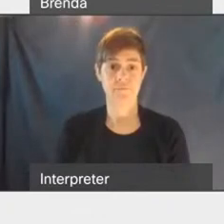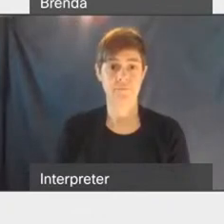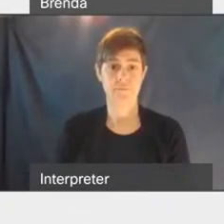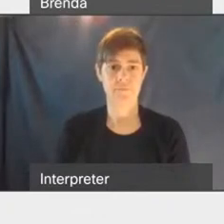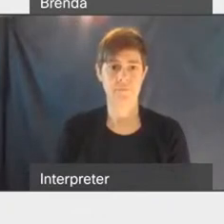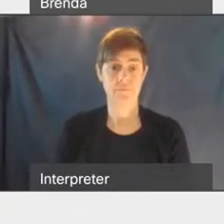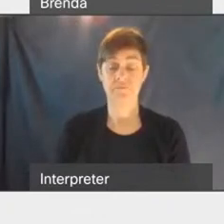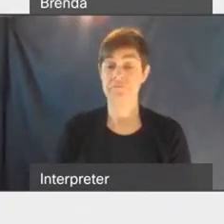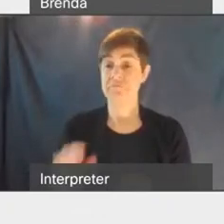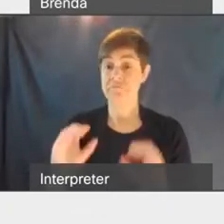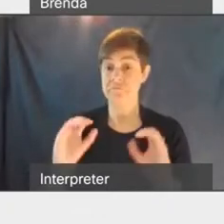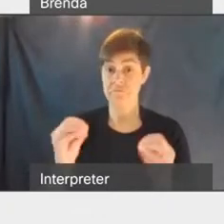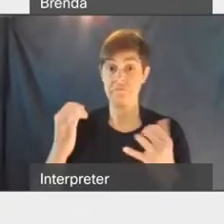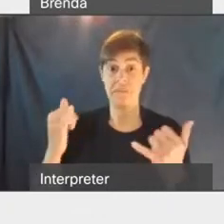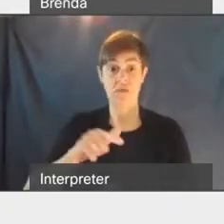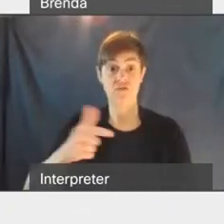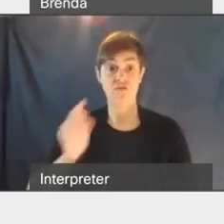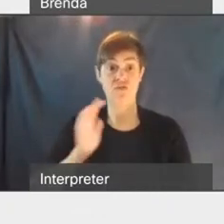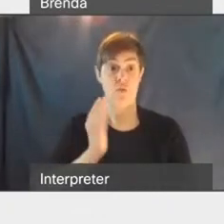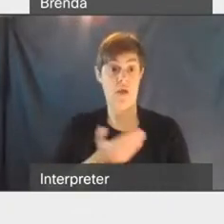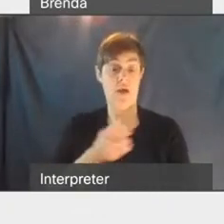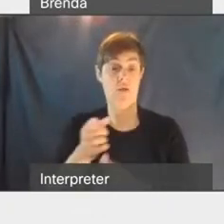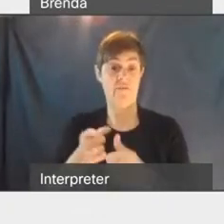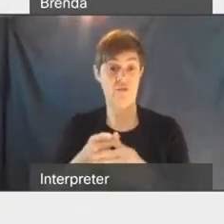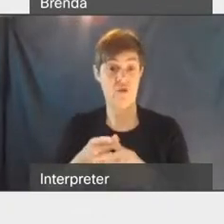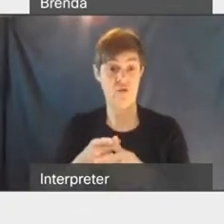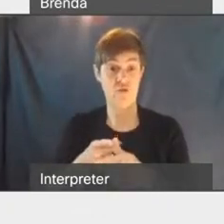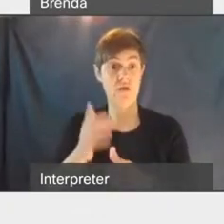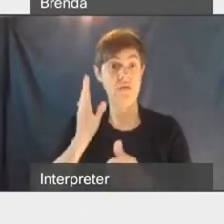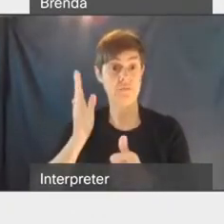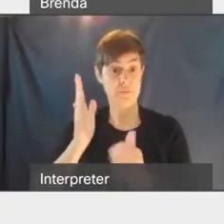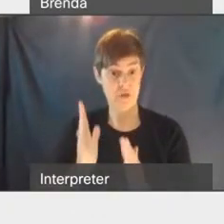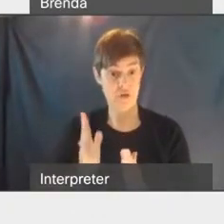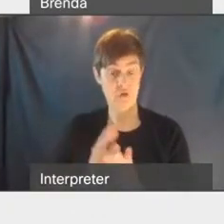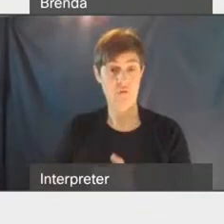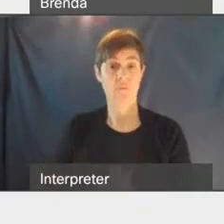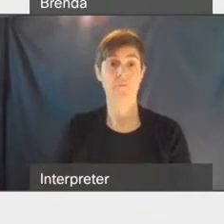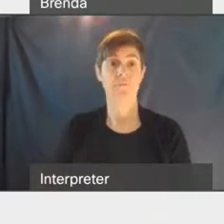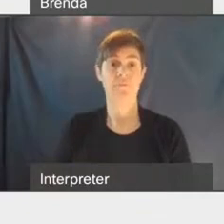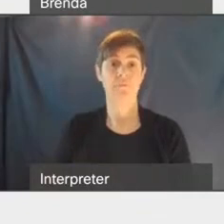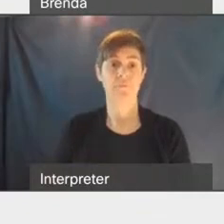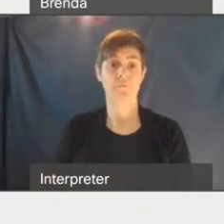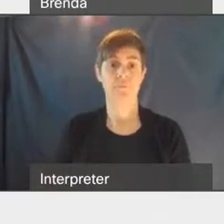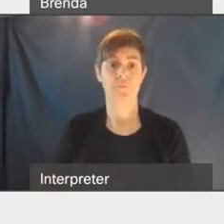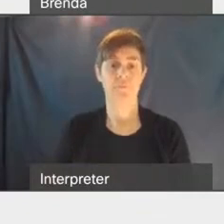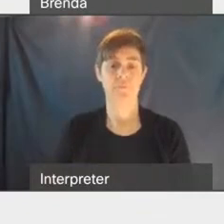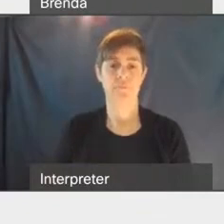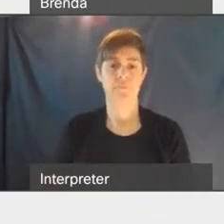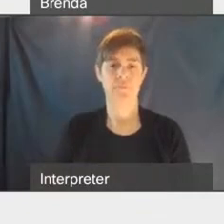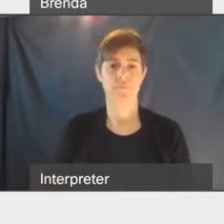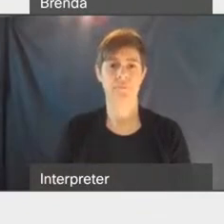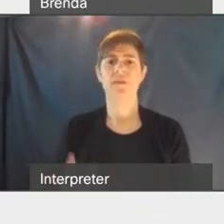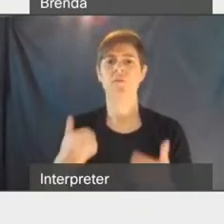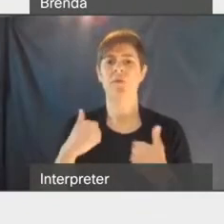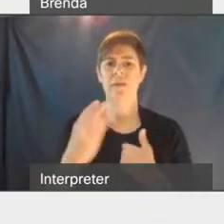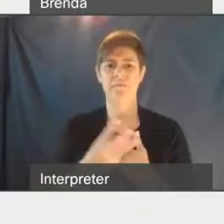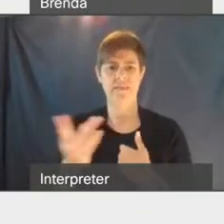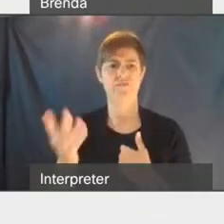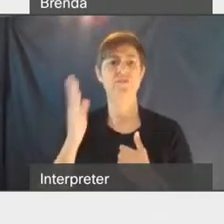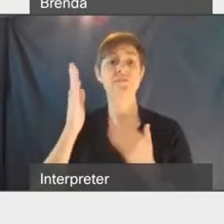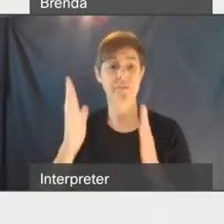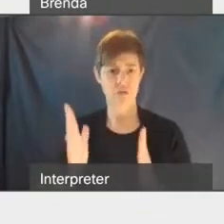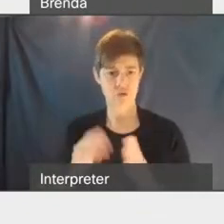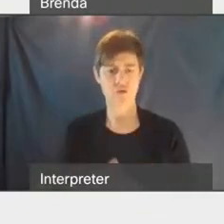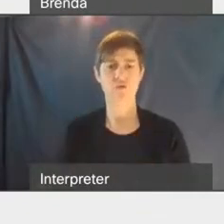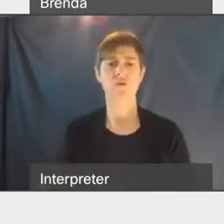Seeing none, we'll now turn to our first speaker. We have a number of speakers, so we